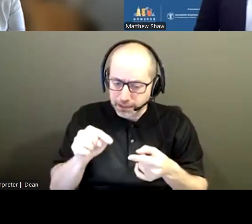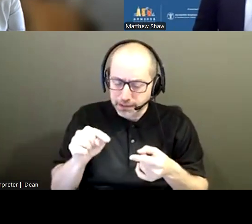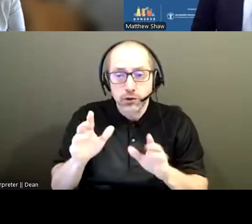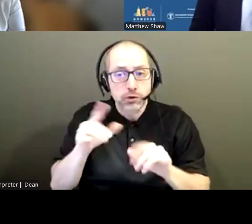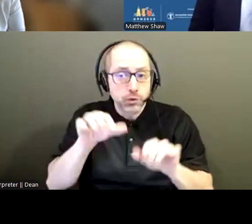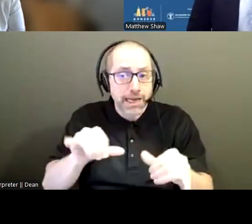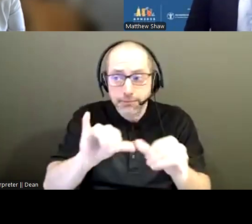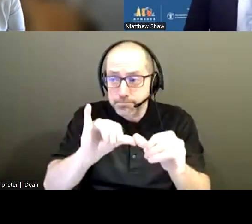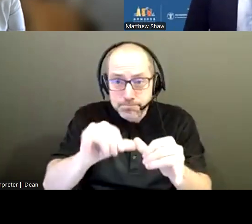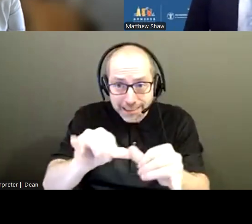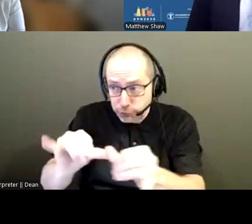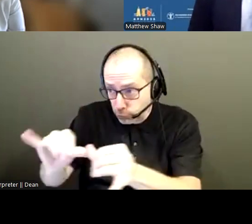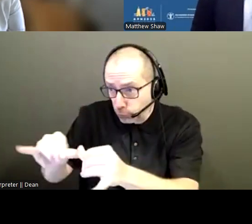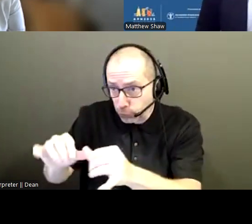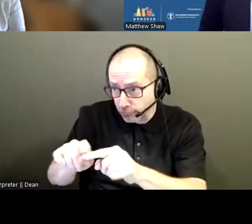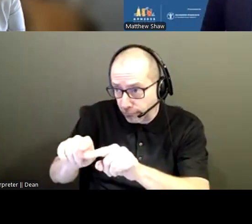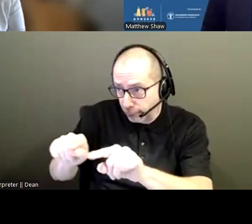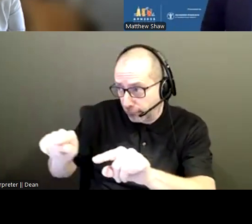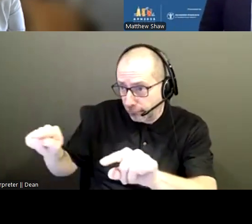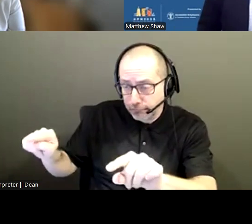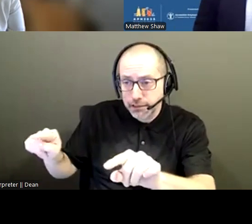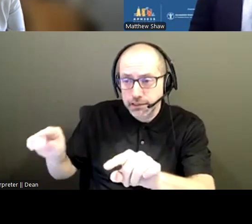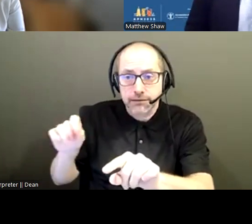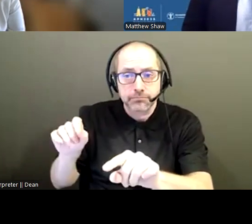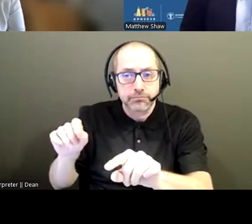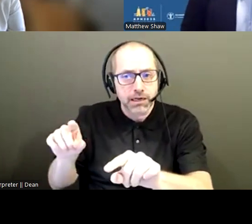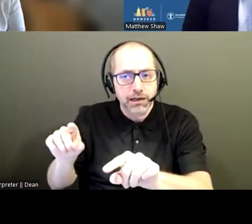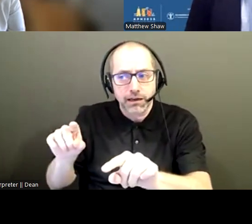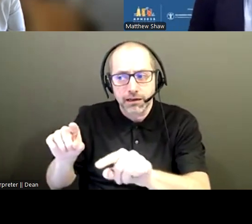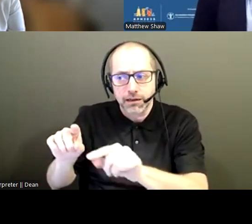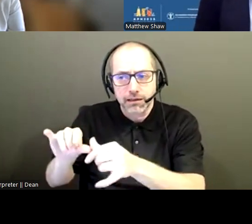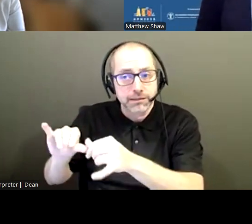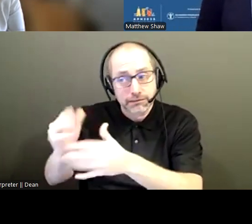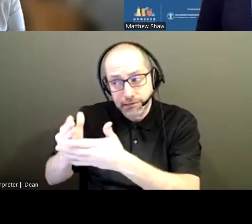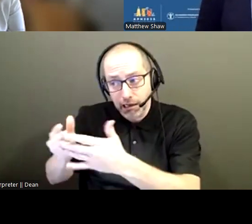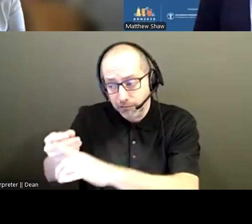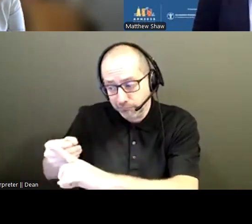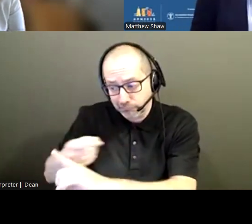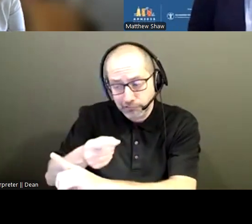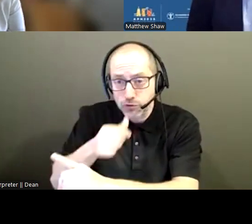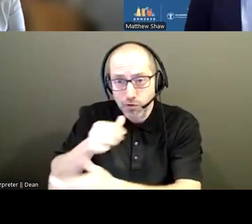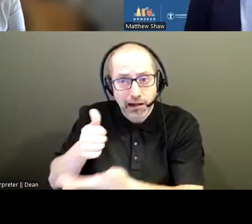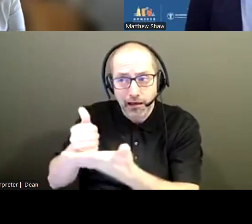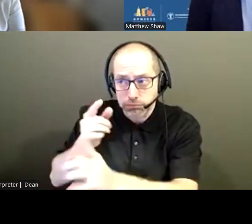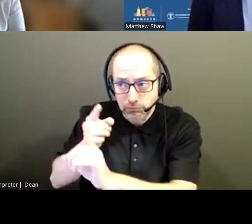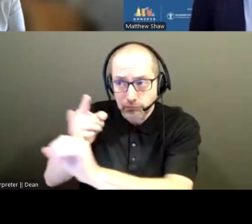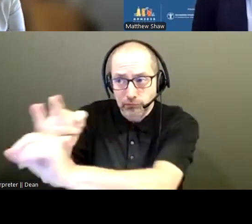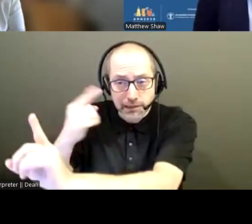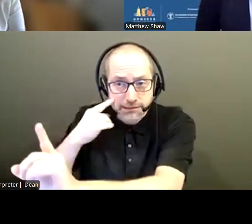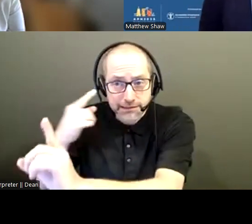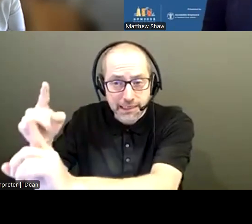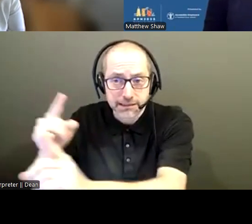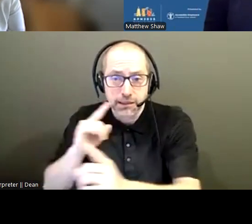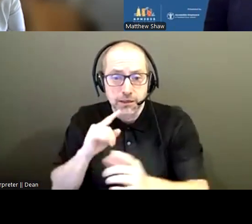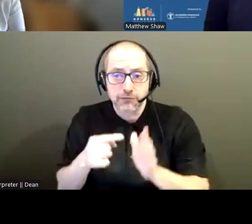measure. Not all of them are directing you towards the outcomes that you want. One of the cruel ironies is getting better at